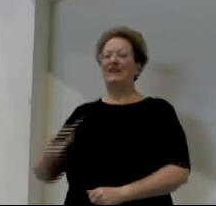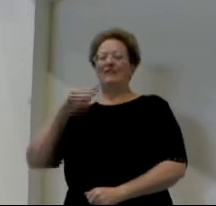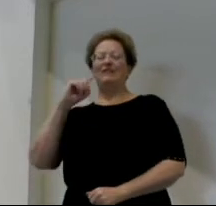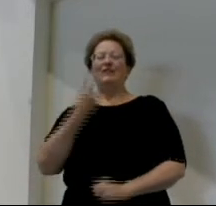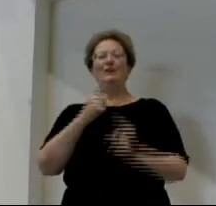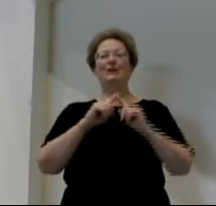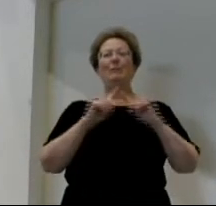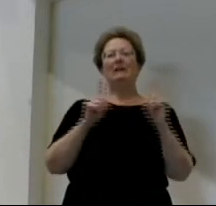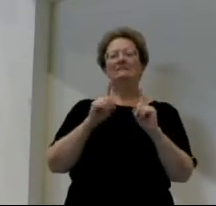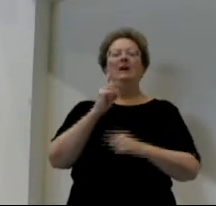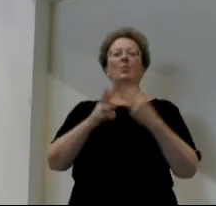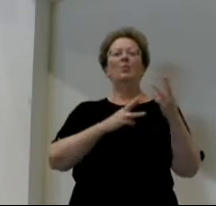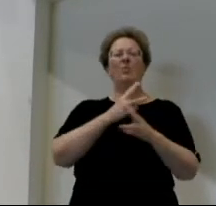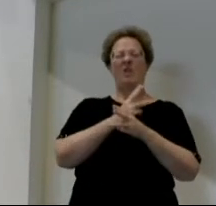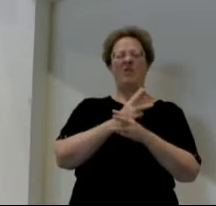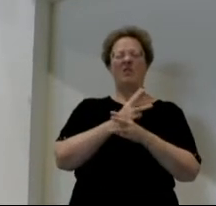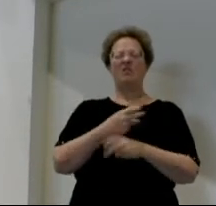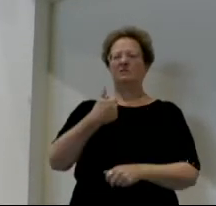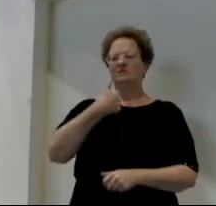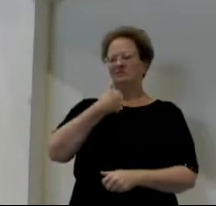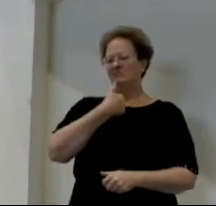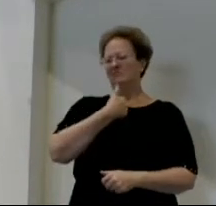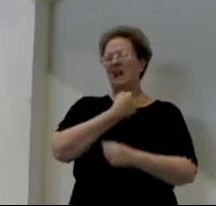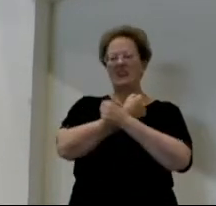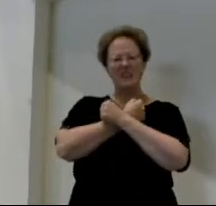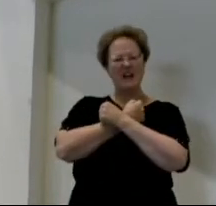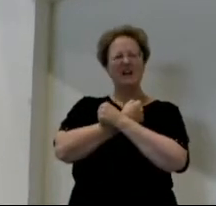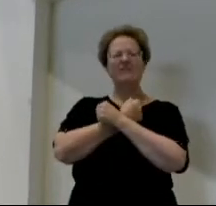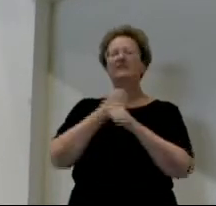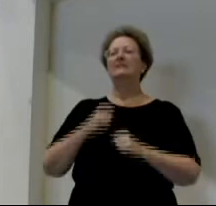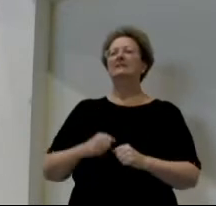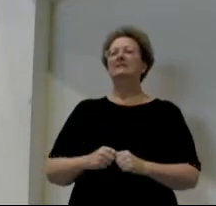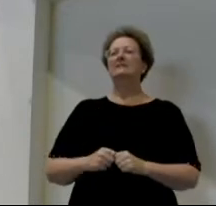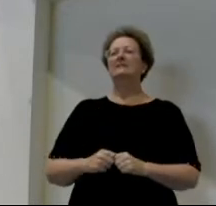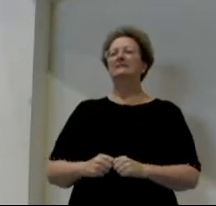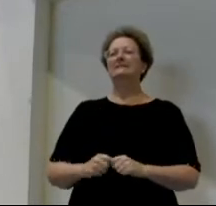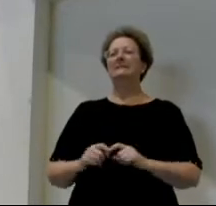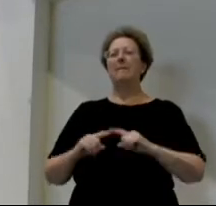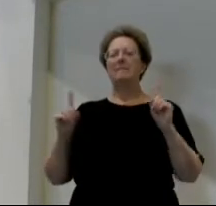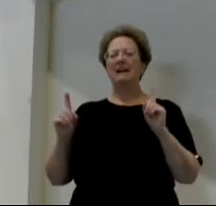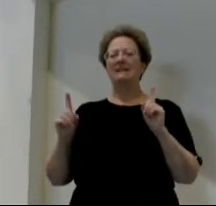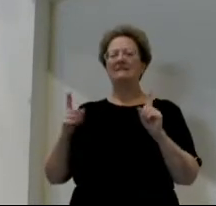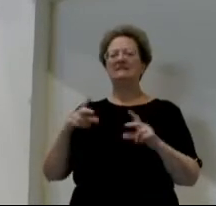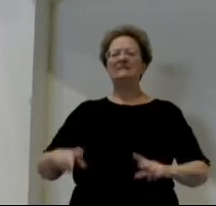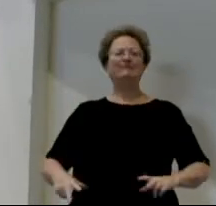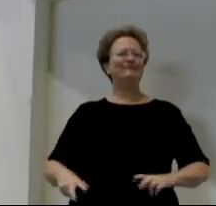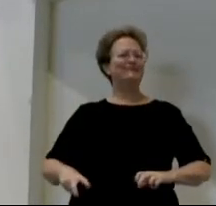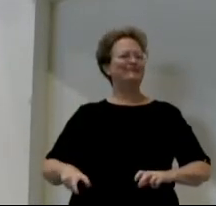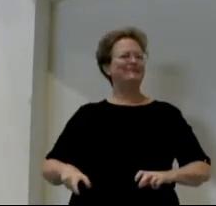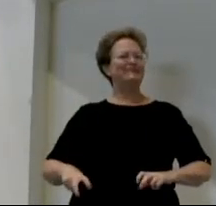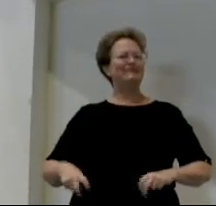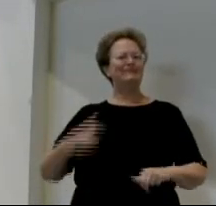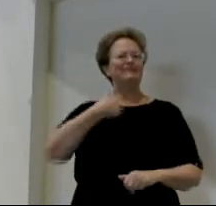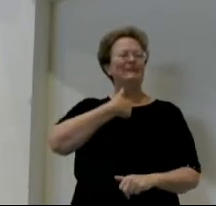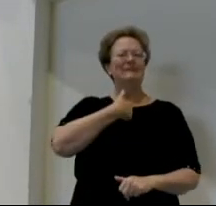way. And we try to love one another. But our selfishness